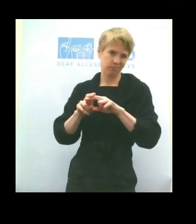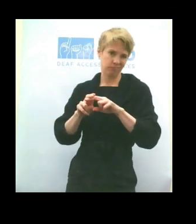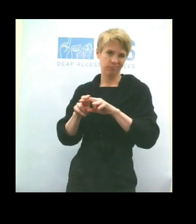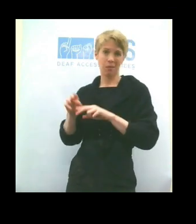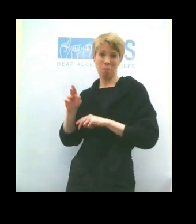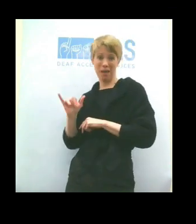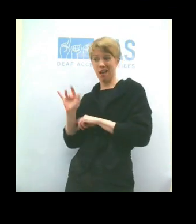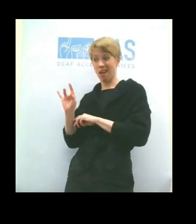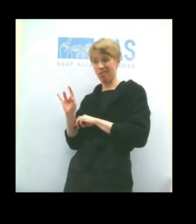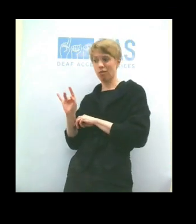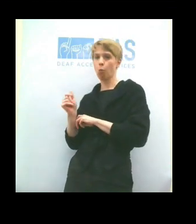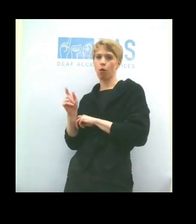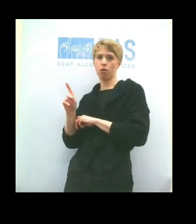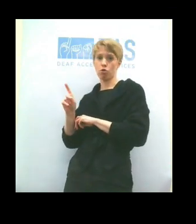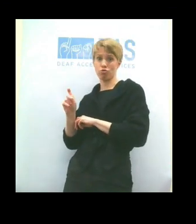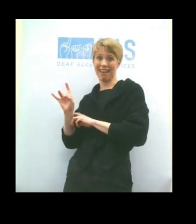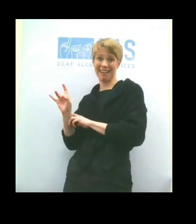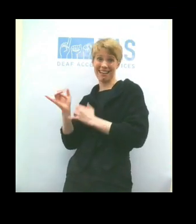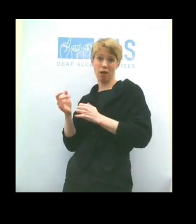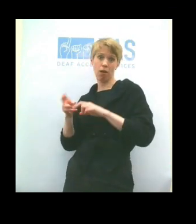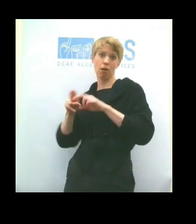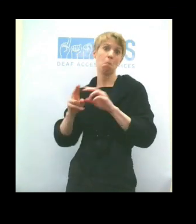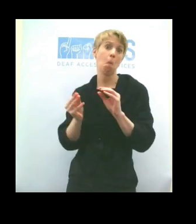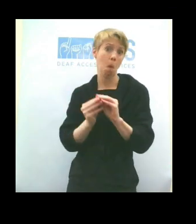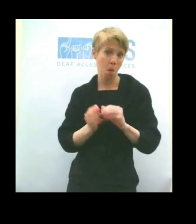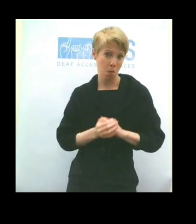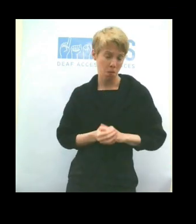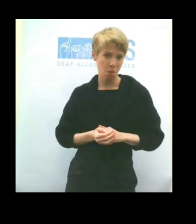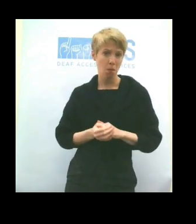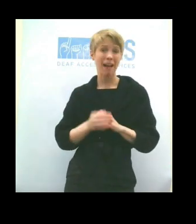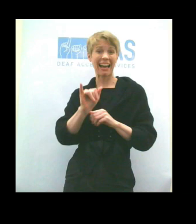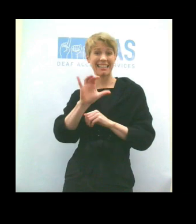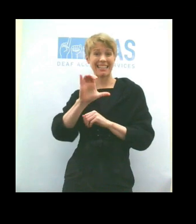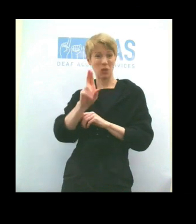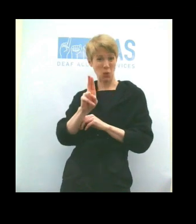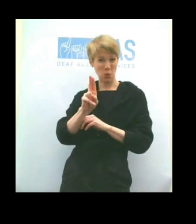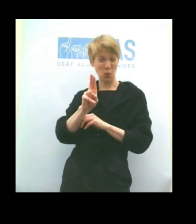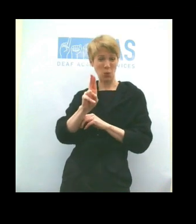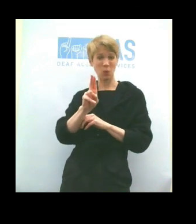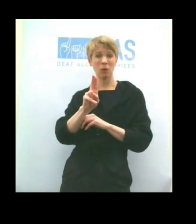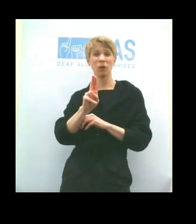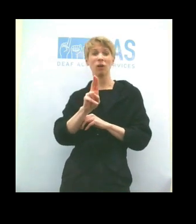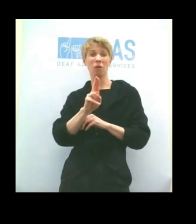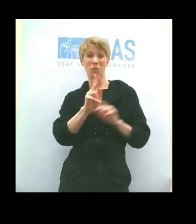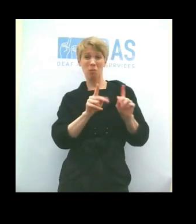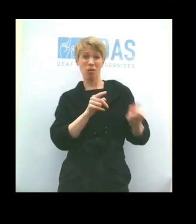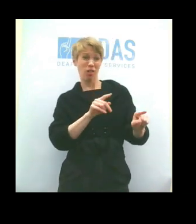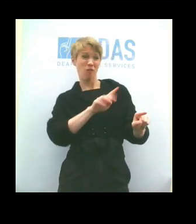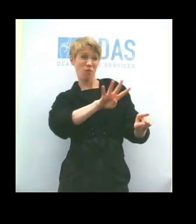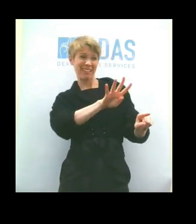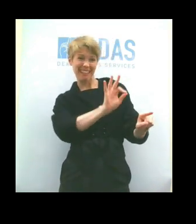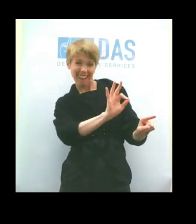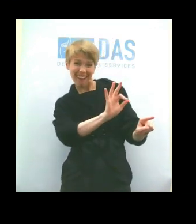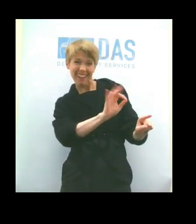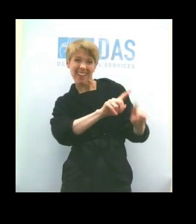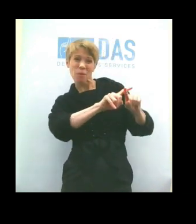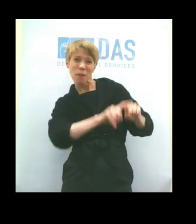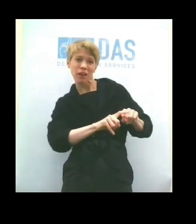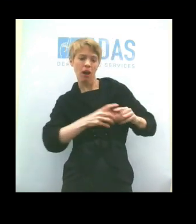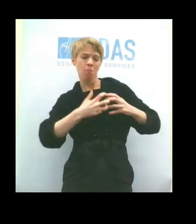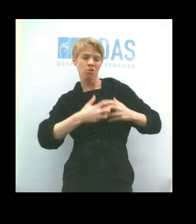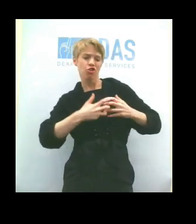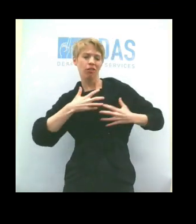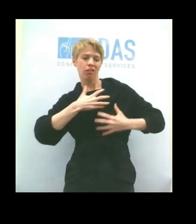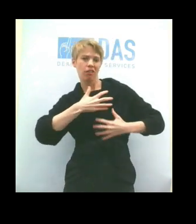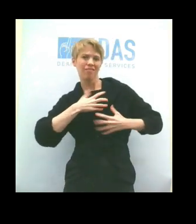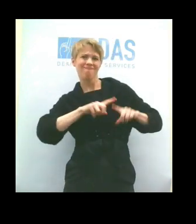72 in the ICU units on that date of May 11th, and 49 of them had an airway assist. And you'll see